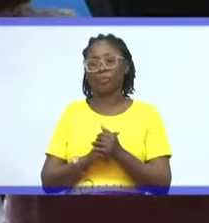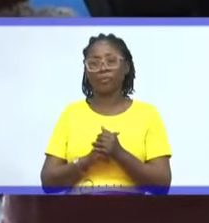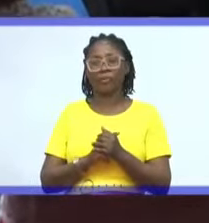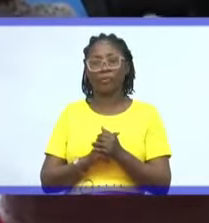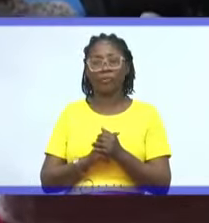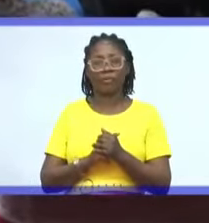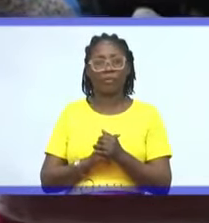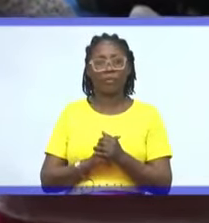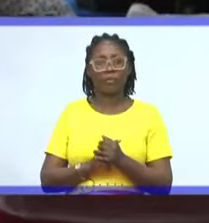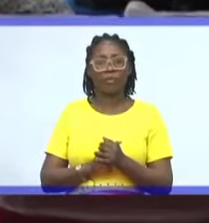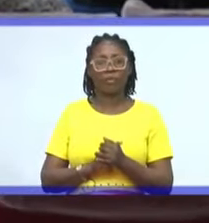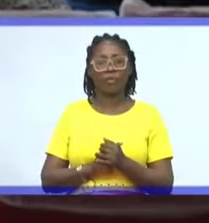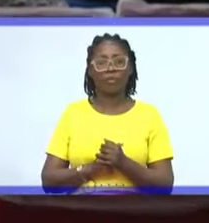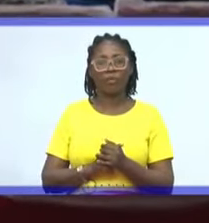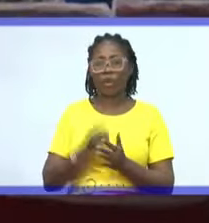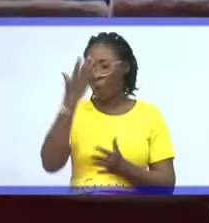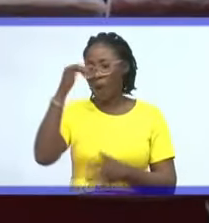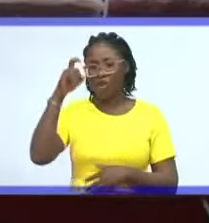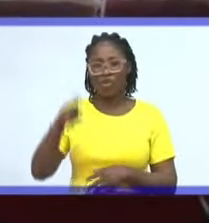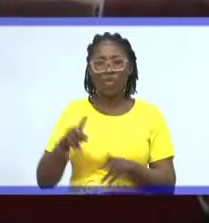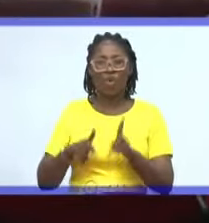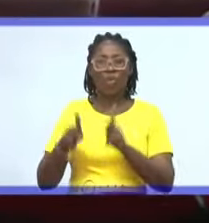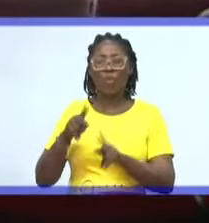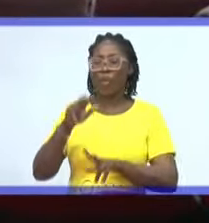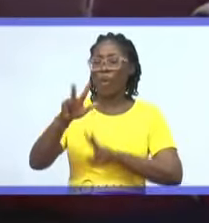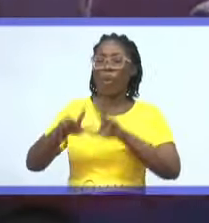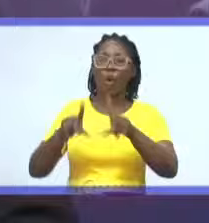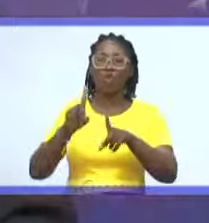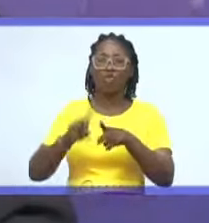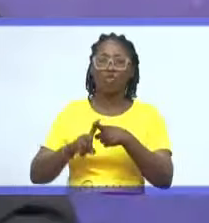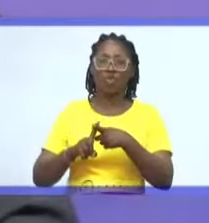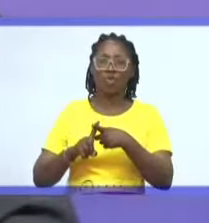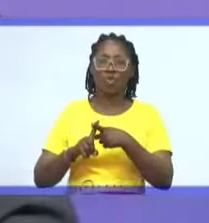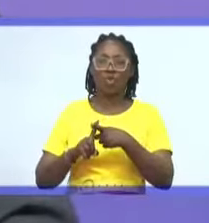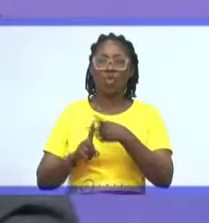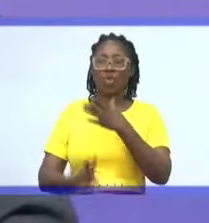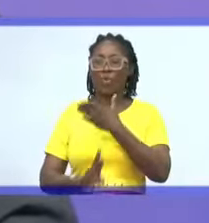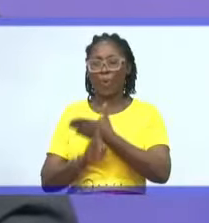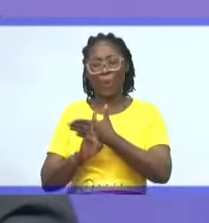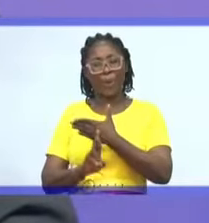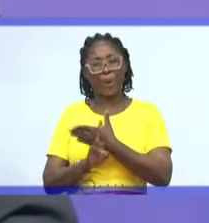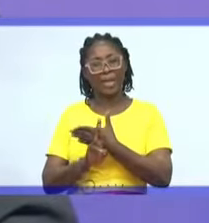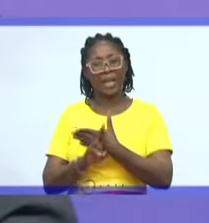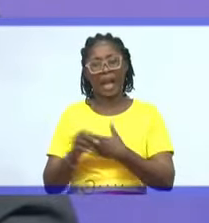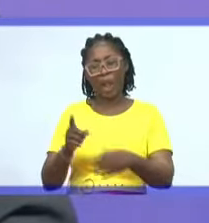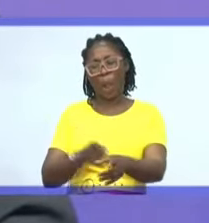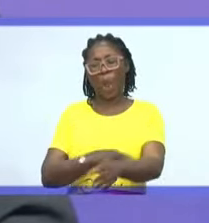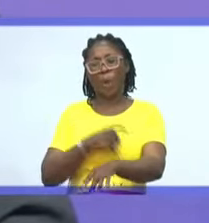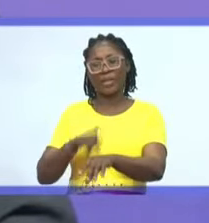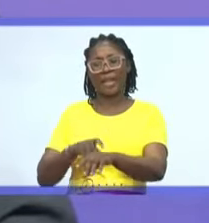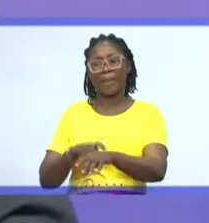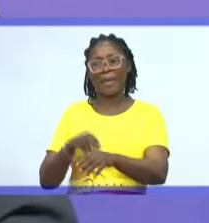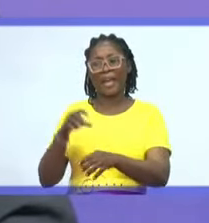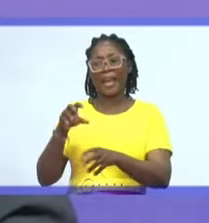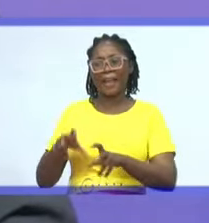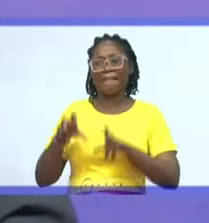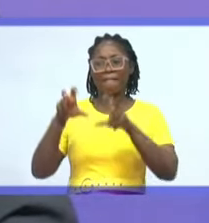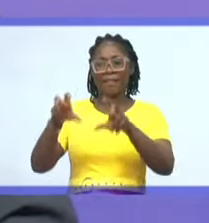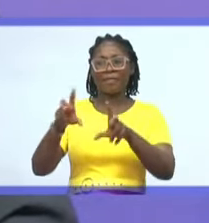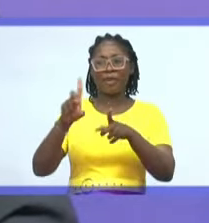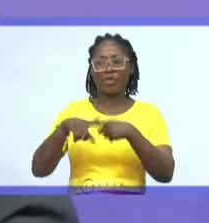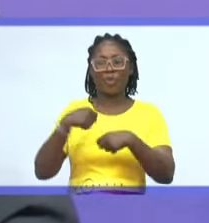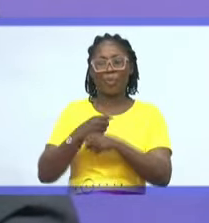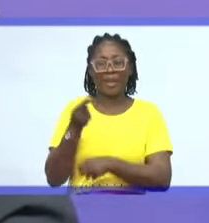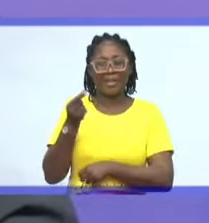No brainer. All right. Why should people go into risks and long-term investments to make a